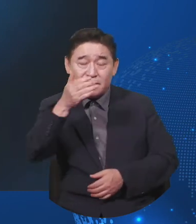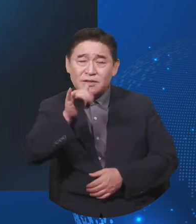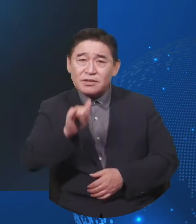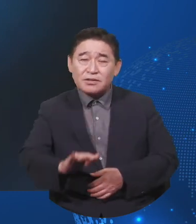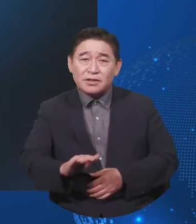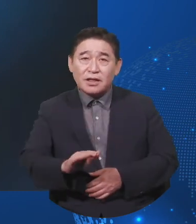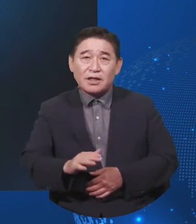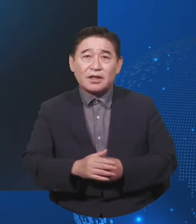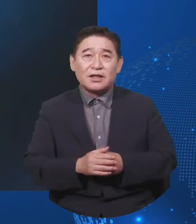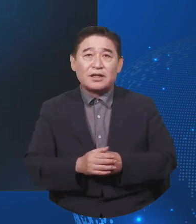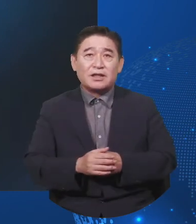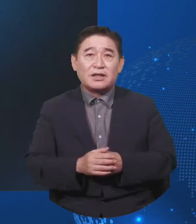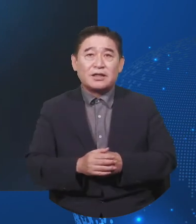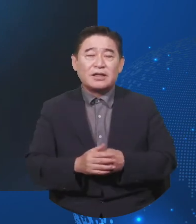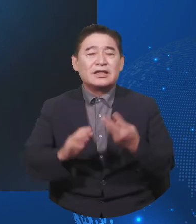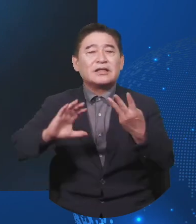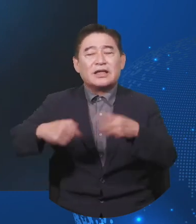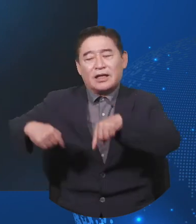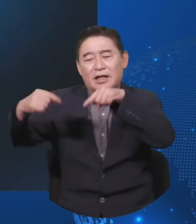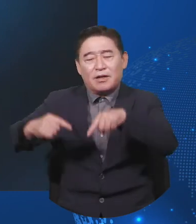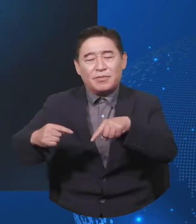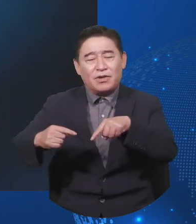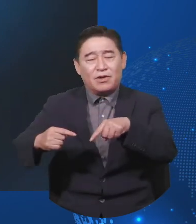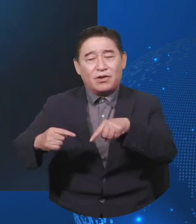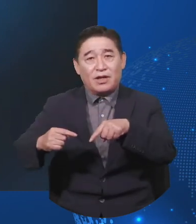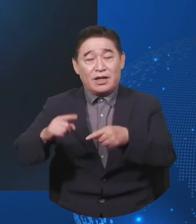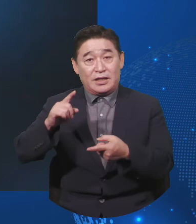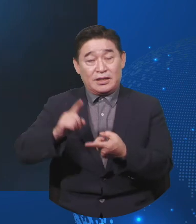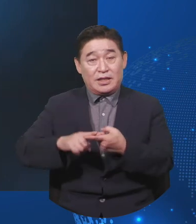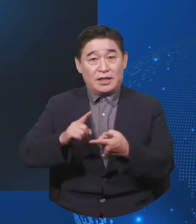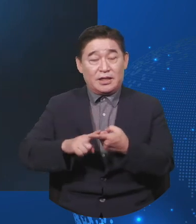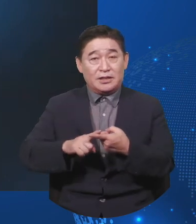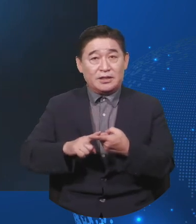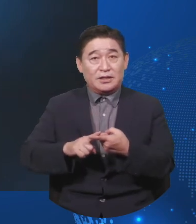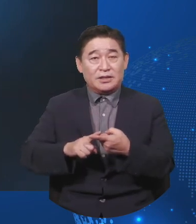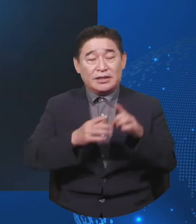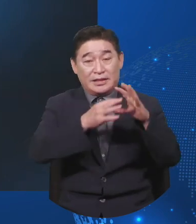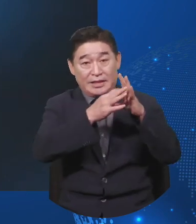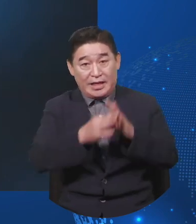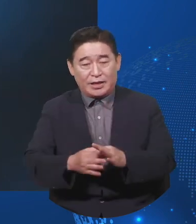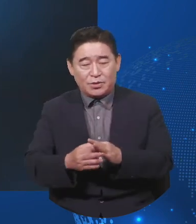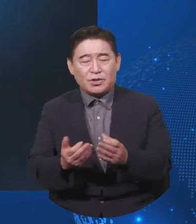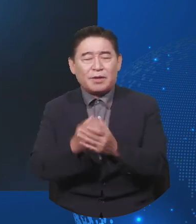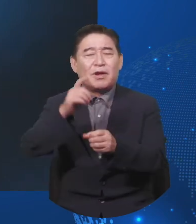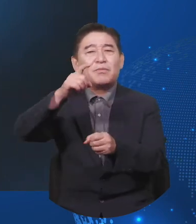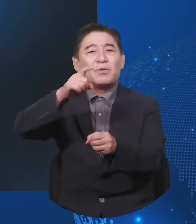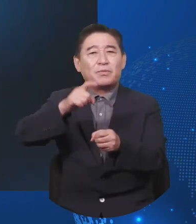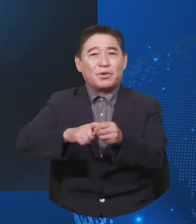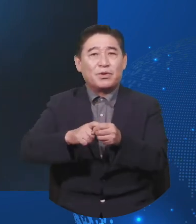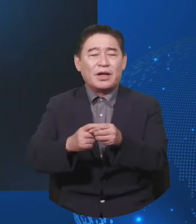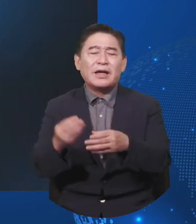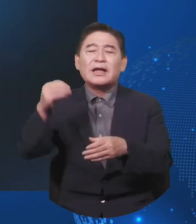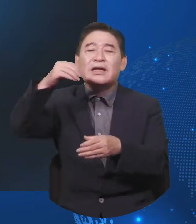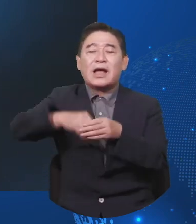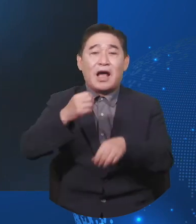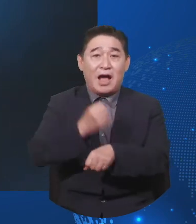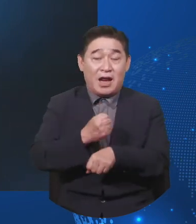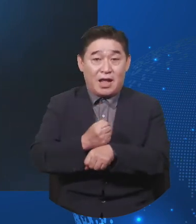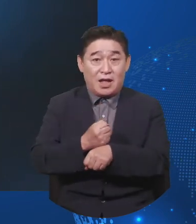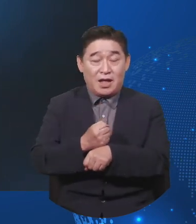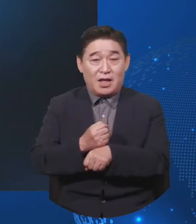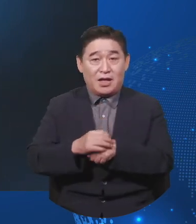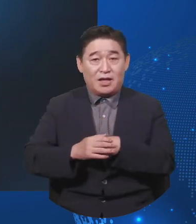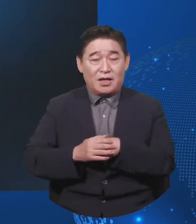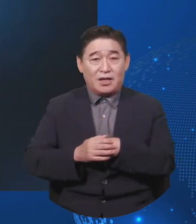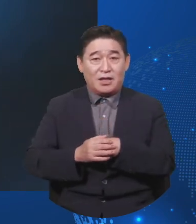cooperation into UN Sustainable Development Cooperation frameworks with developing countries as appropriate.